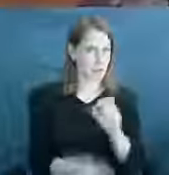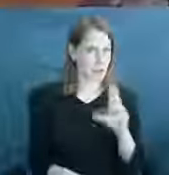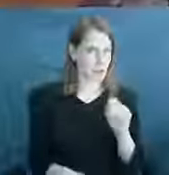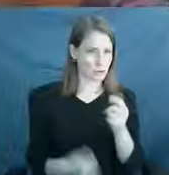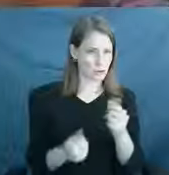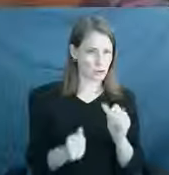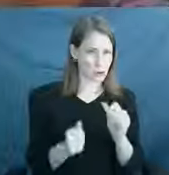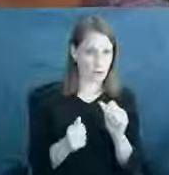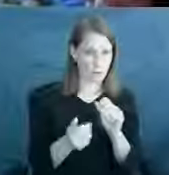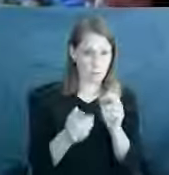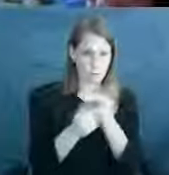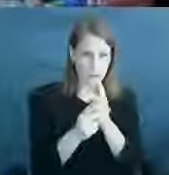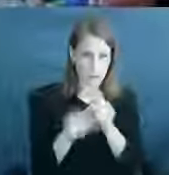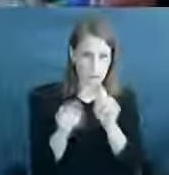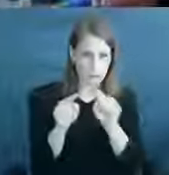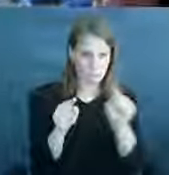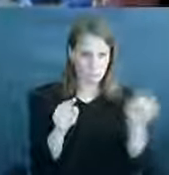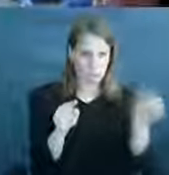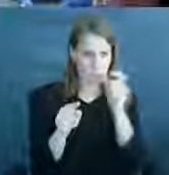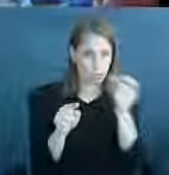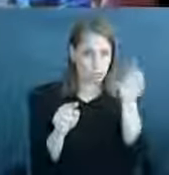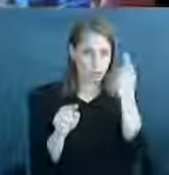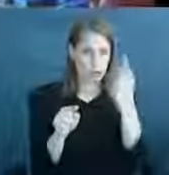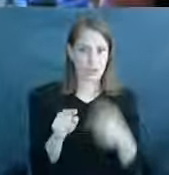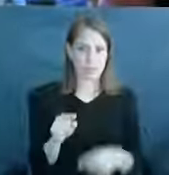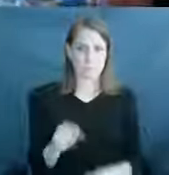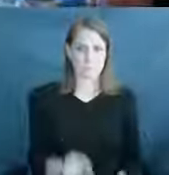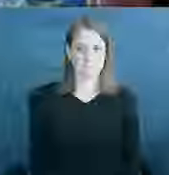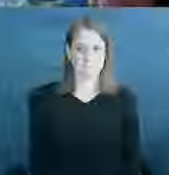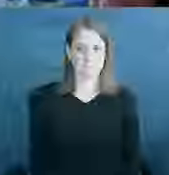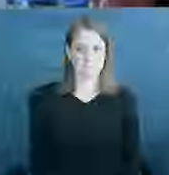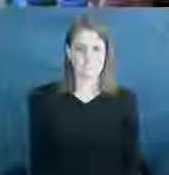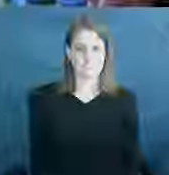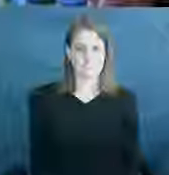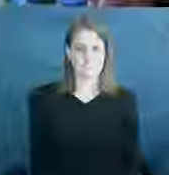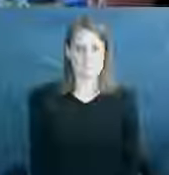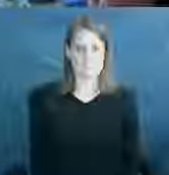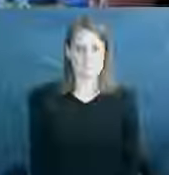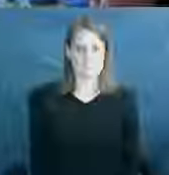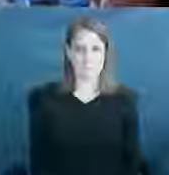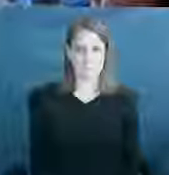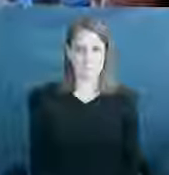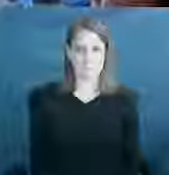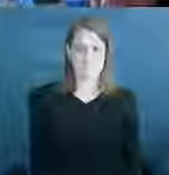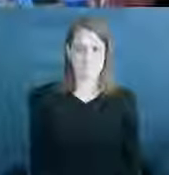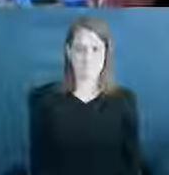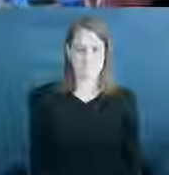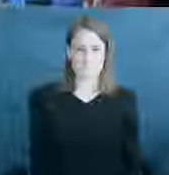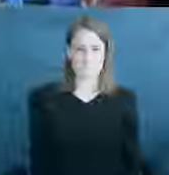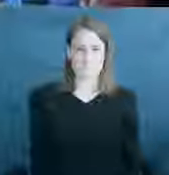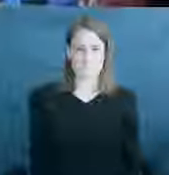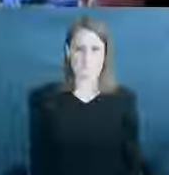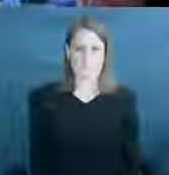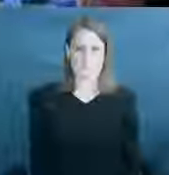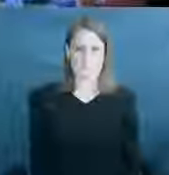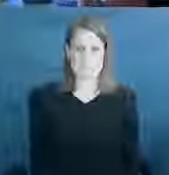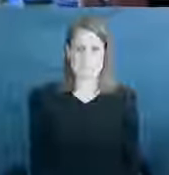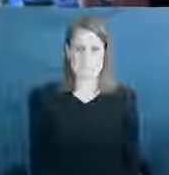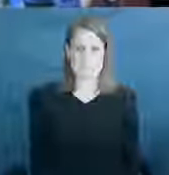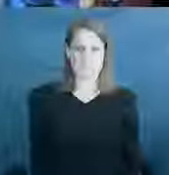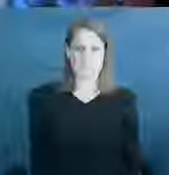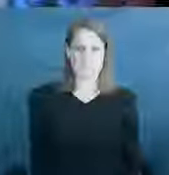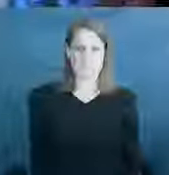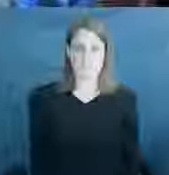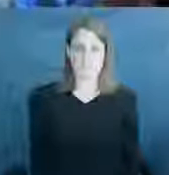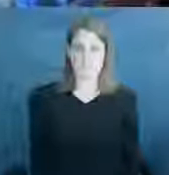think properly understood that. I reckon you should do a Because if we were to shade that, if we were to shade ones,